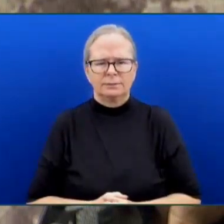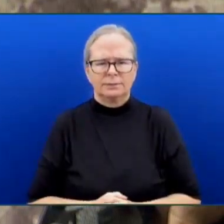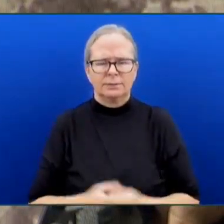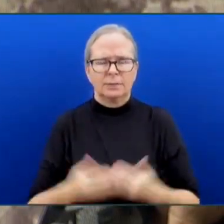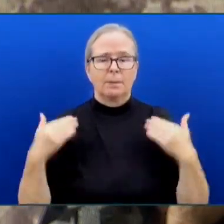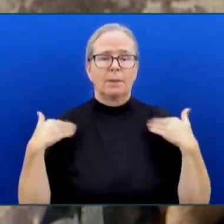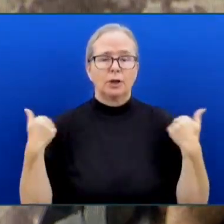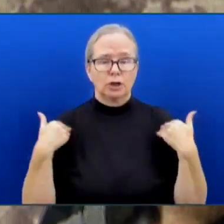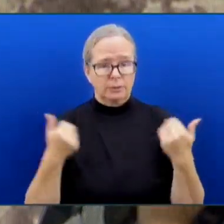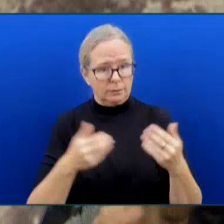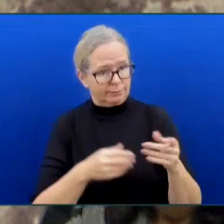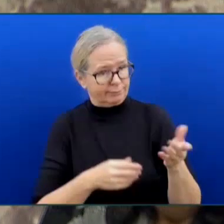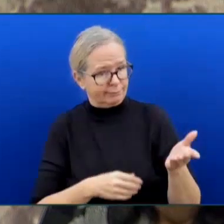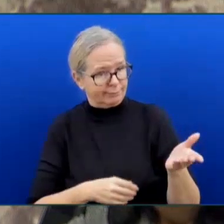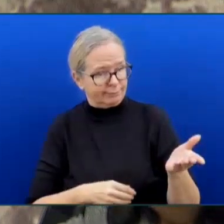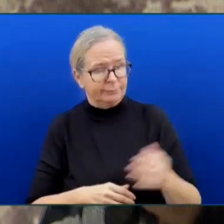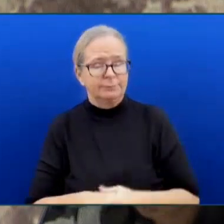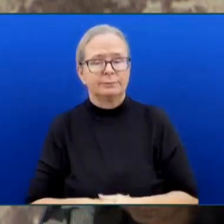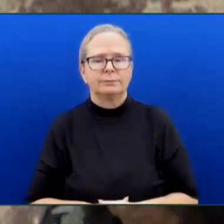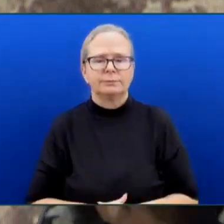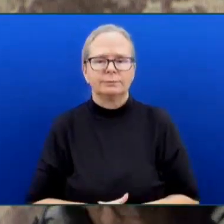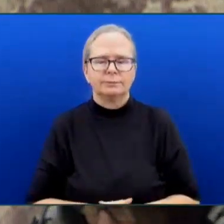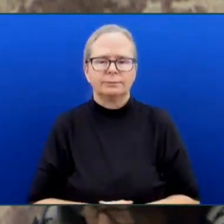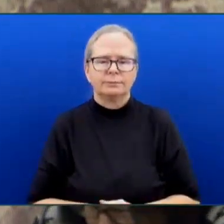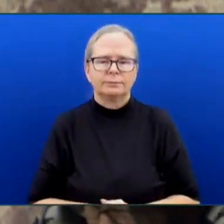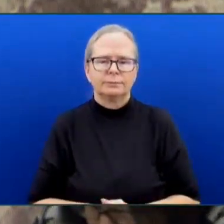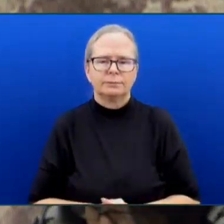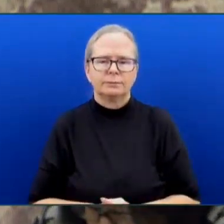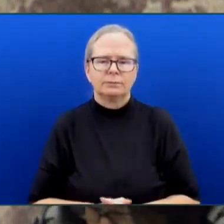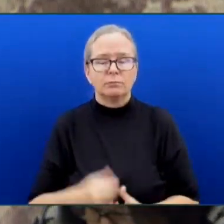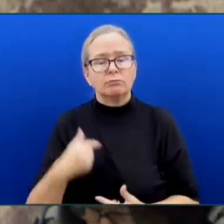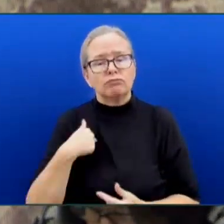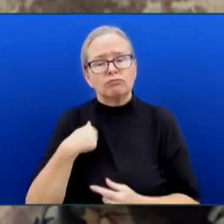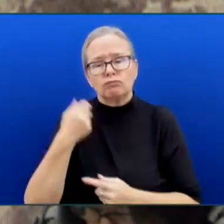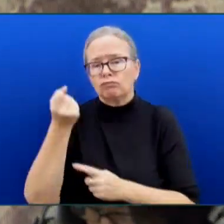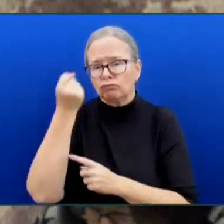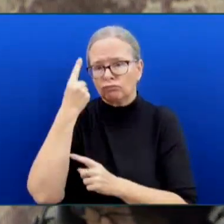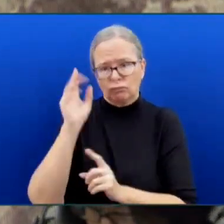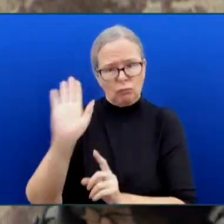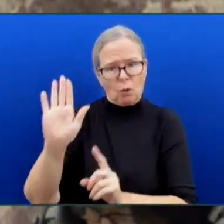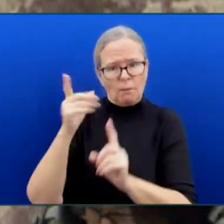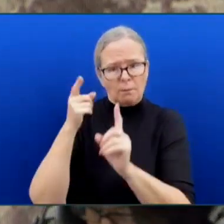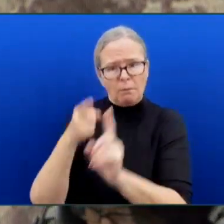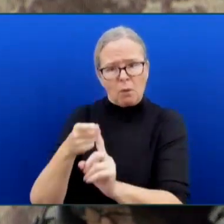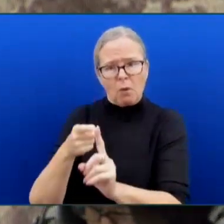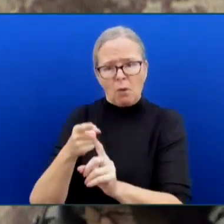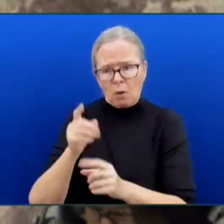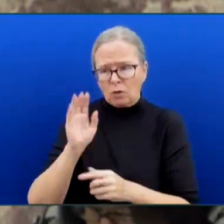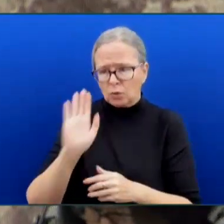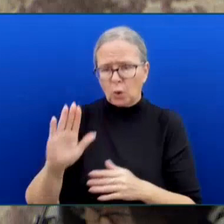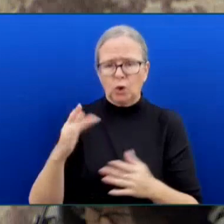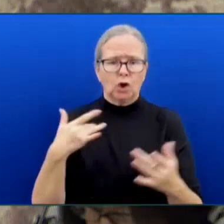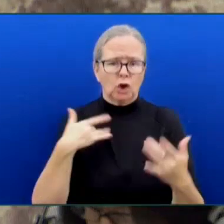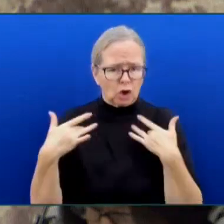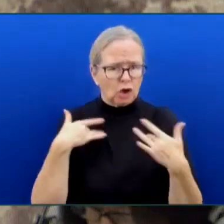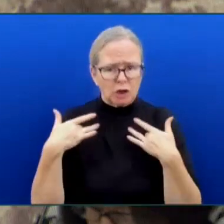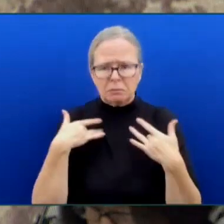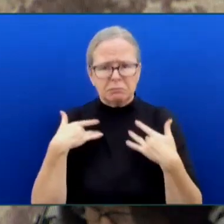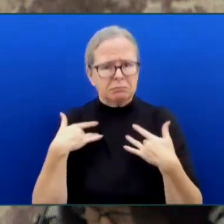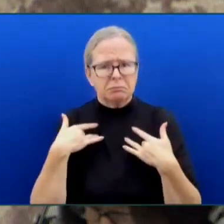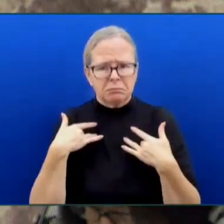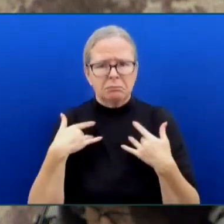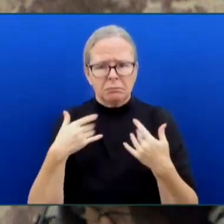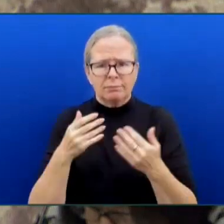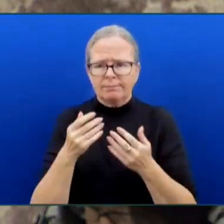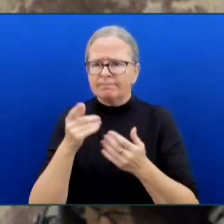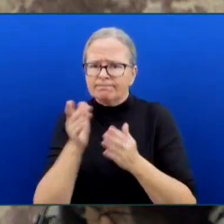said last week, I understand his passion and his concern, and I share that as well. As the Minister, I have been and